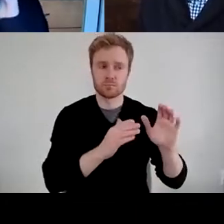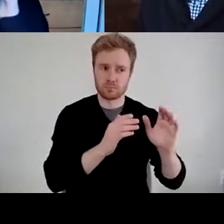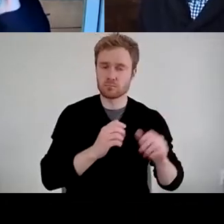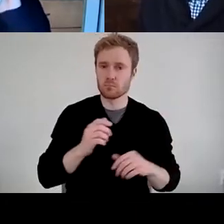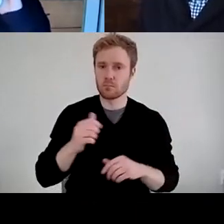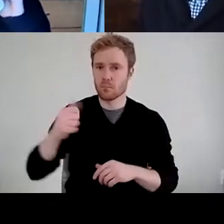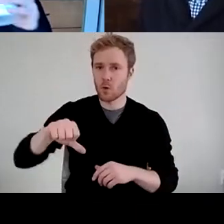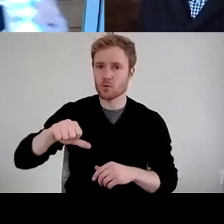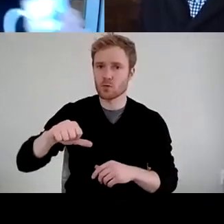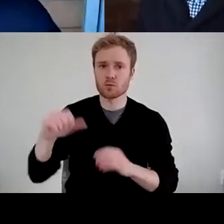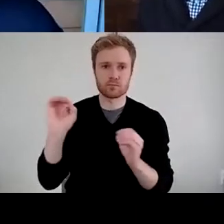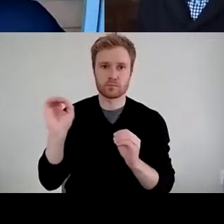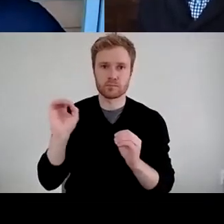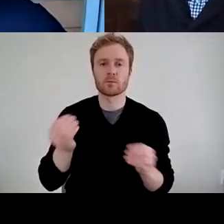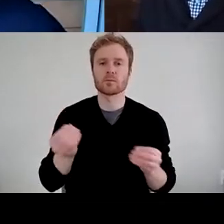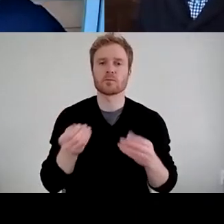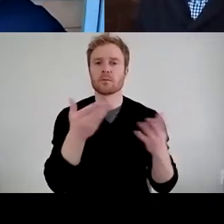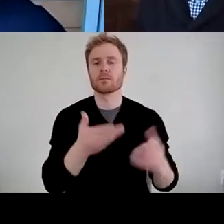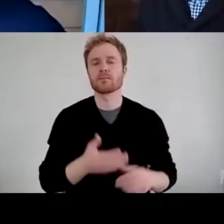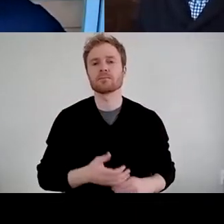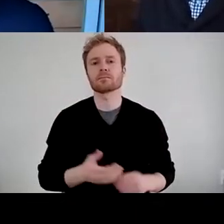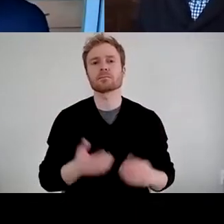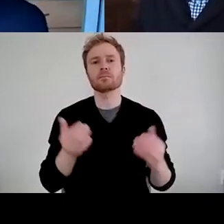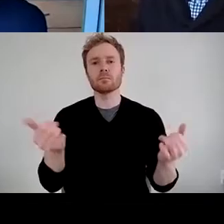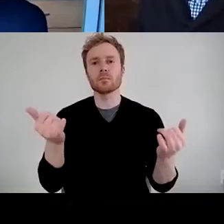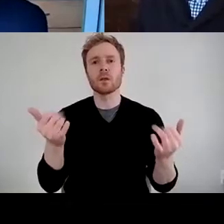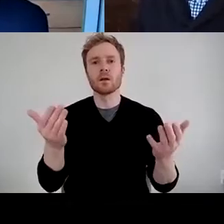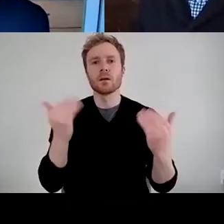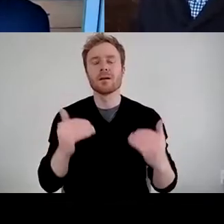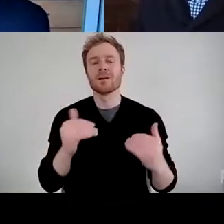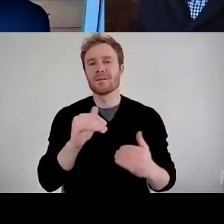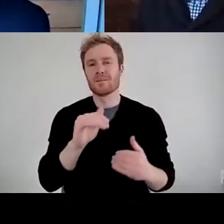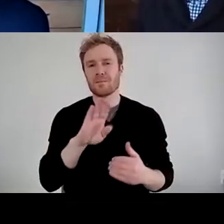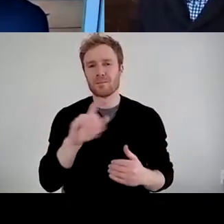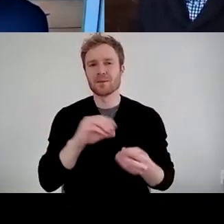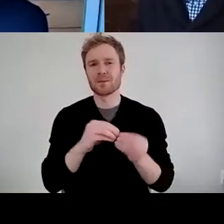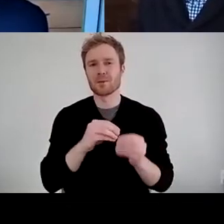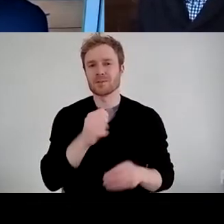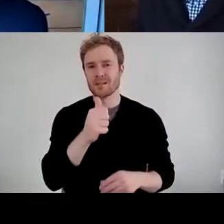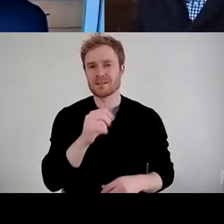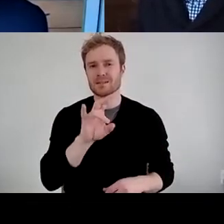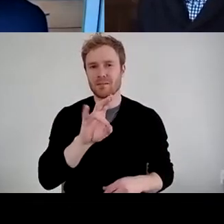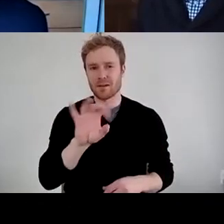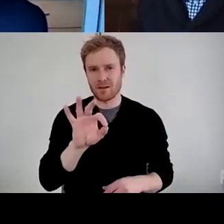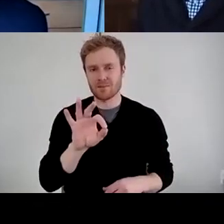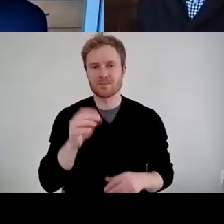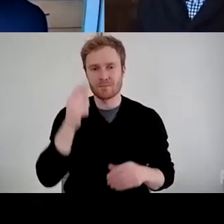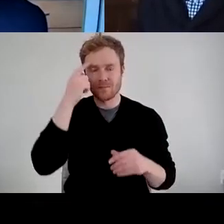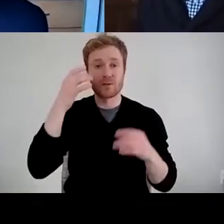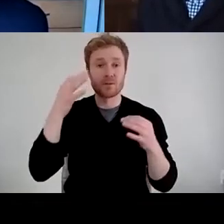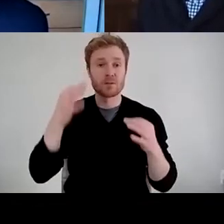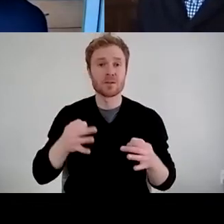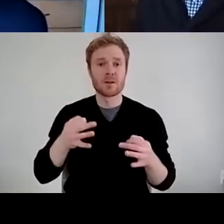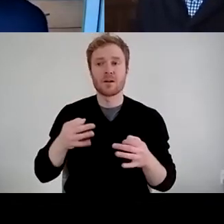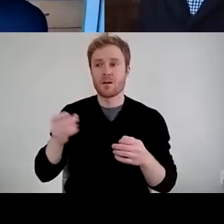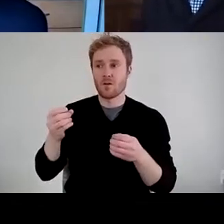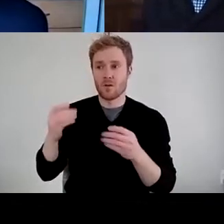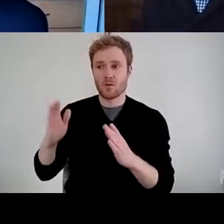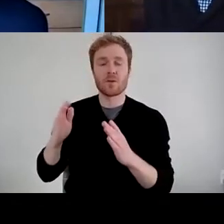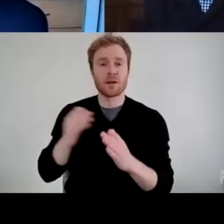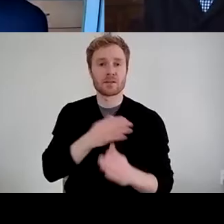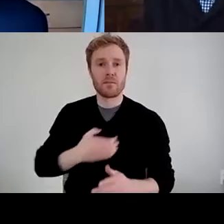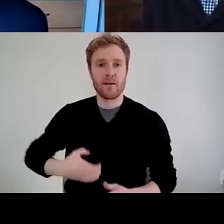Second. Any discussion? Seeing none, all those in favor. Can I just congratulate Councilman Burgess? He's doing so much work in his area.